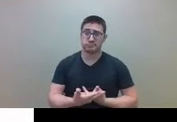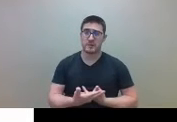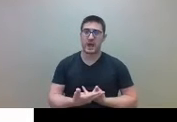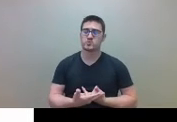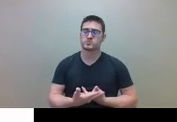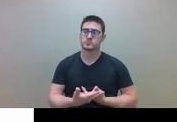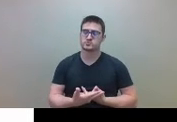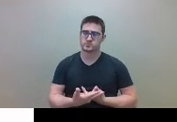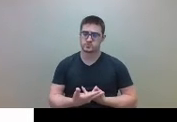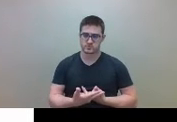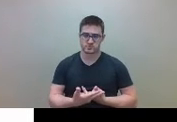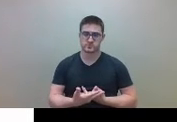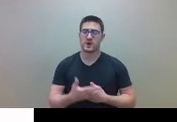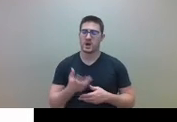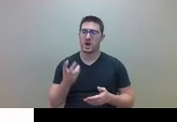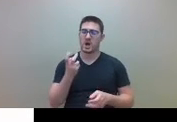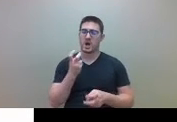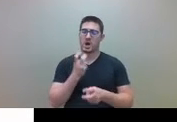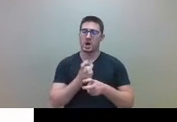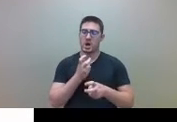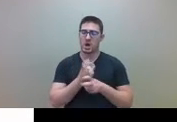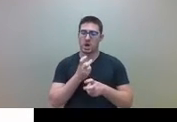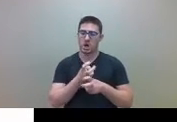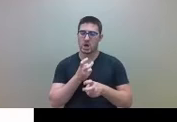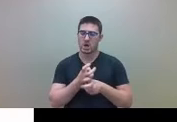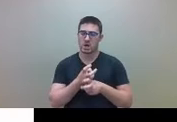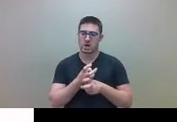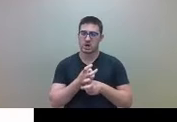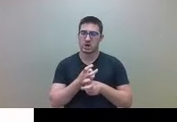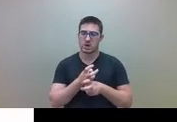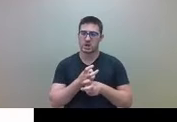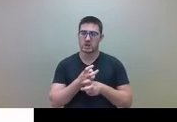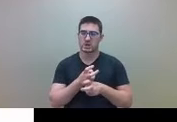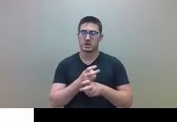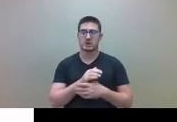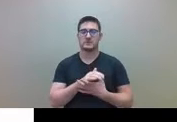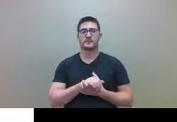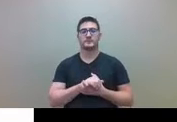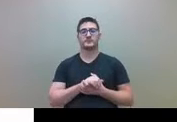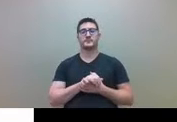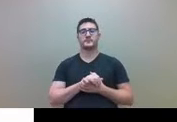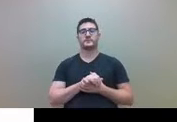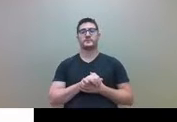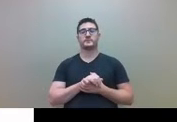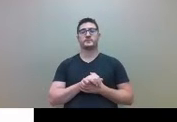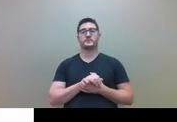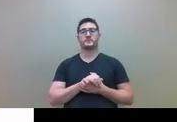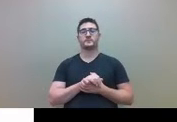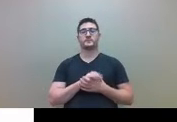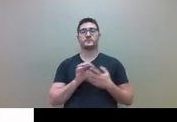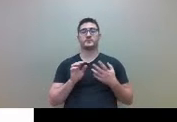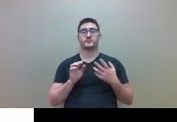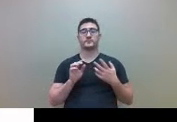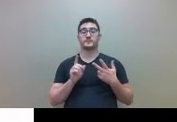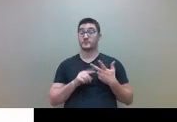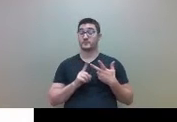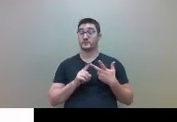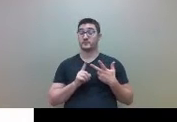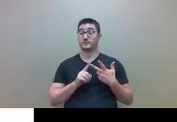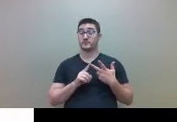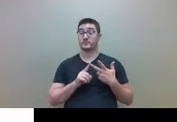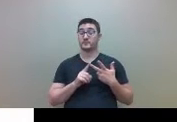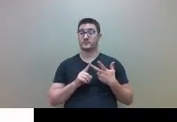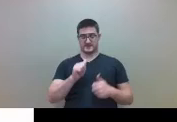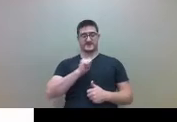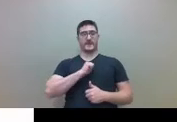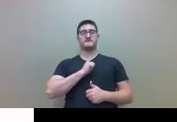happening to our bodies and our mind during this process. It's essentially staying on top of yourself will